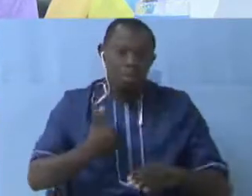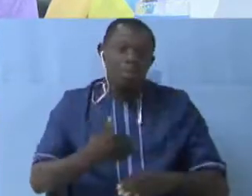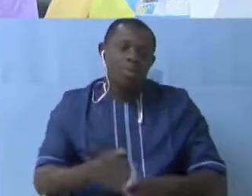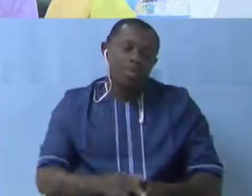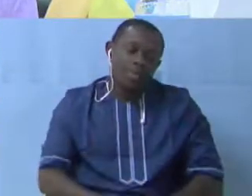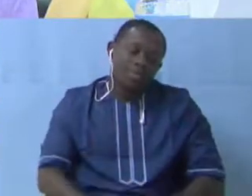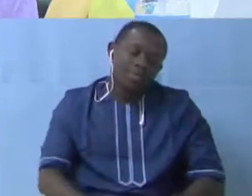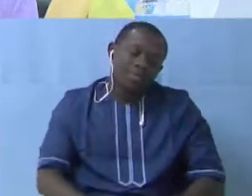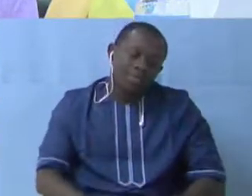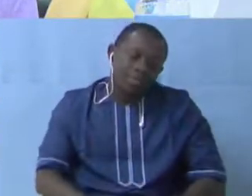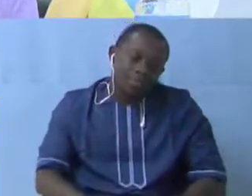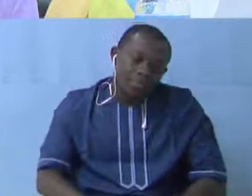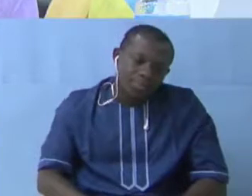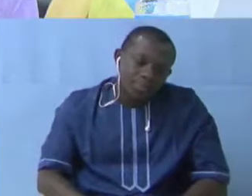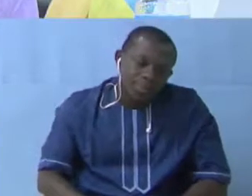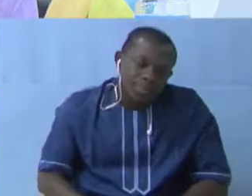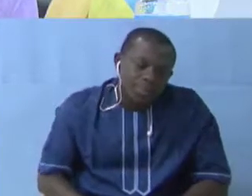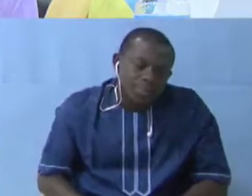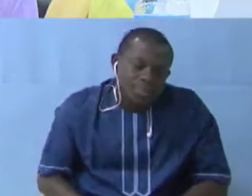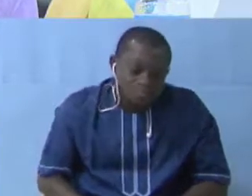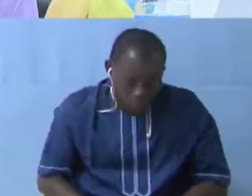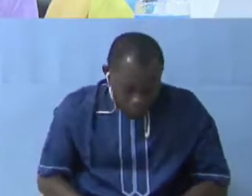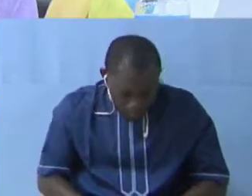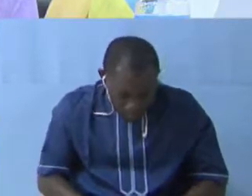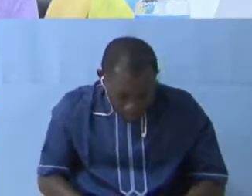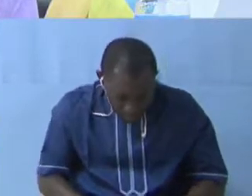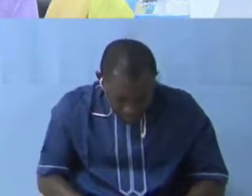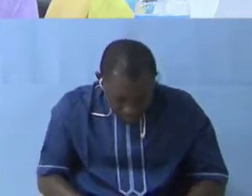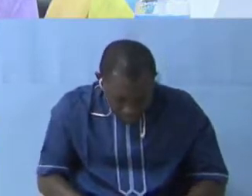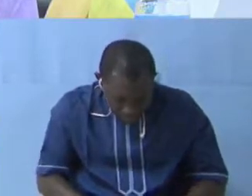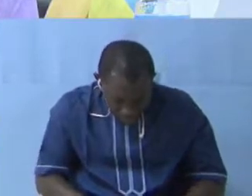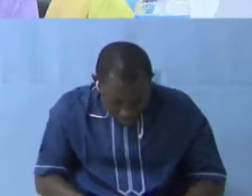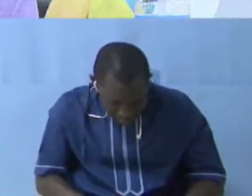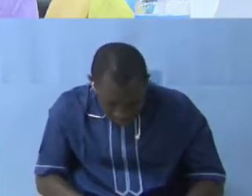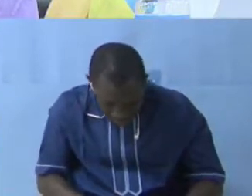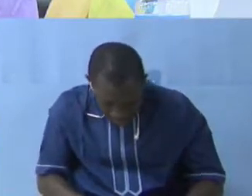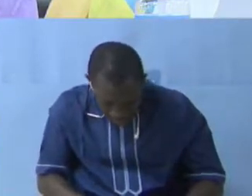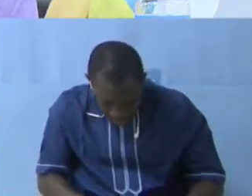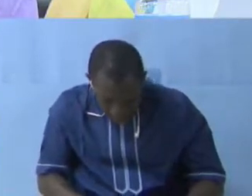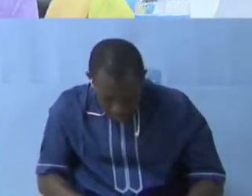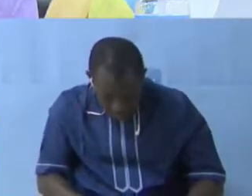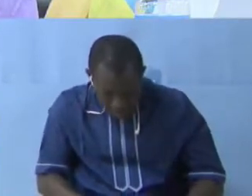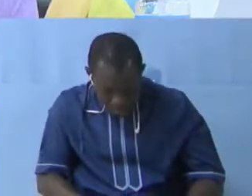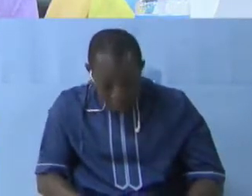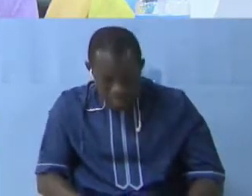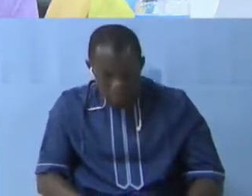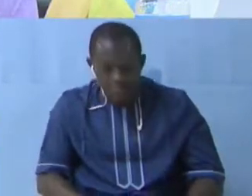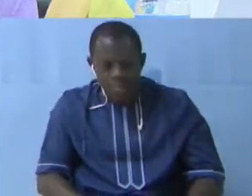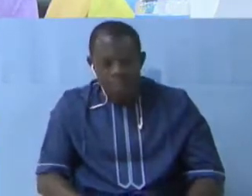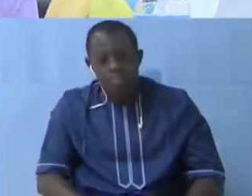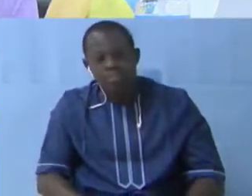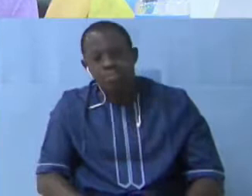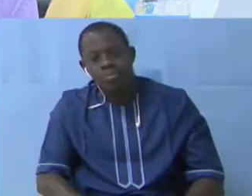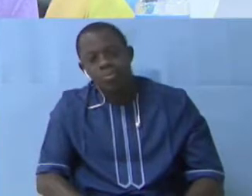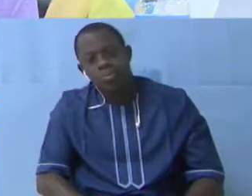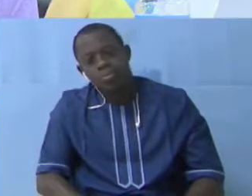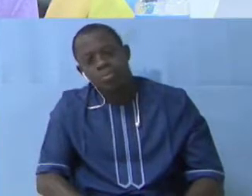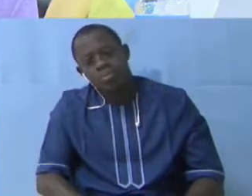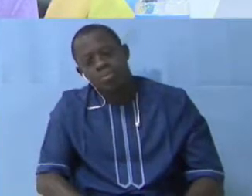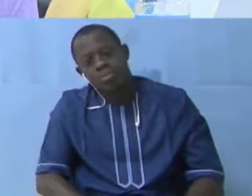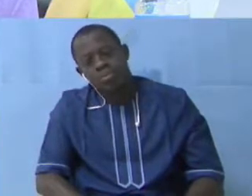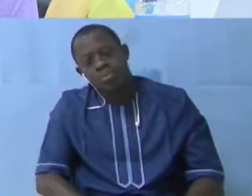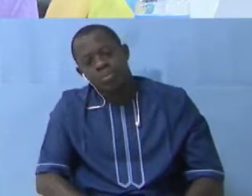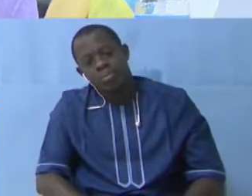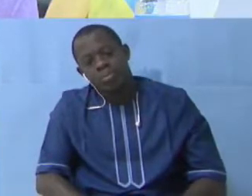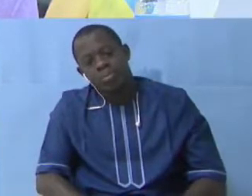doyloo jéego yi nga xam ne ni ay nit jël nañ ko moo xam nag ba seen bakkan des yi moo xam ne nekkul rek fii ci réew mi de waaye suñu dëkkandoor yi ak ñeneen